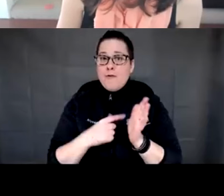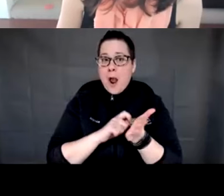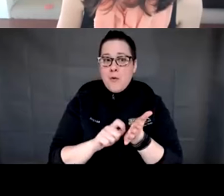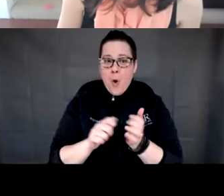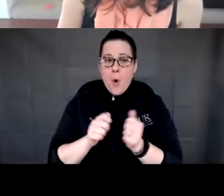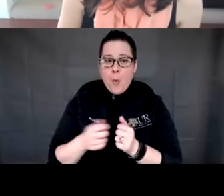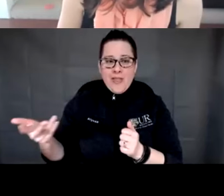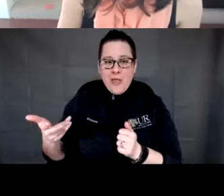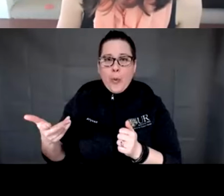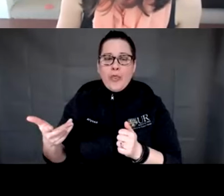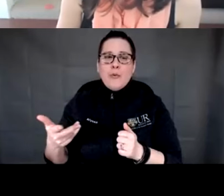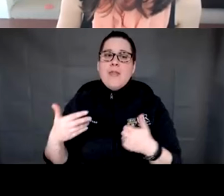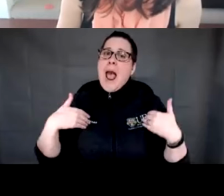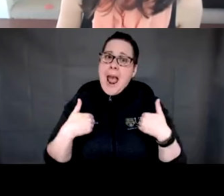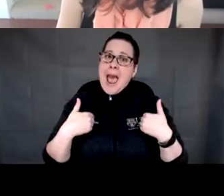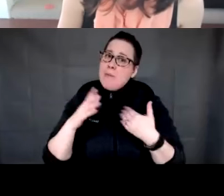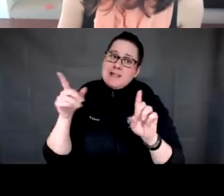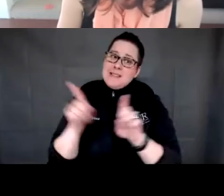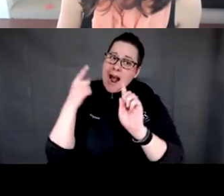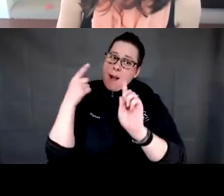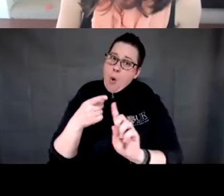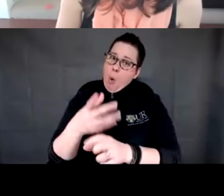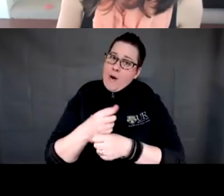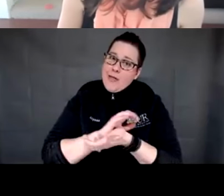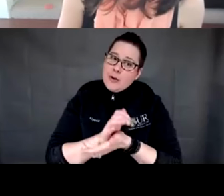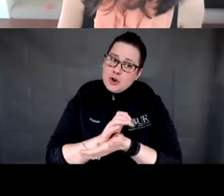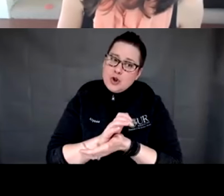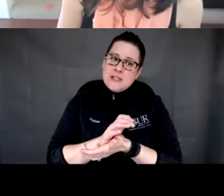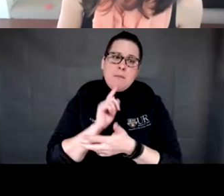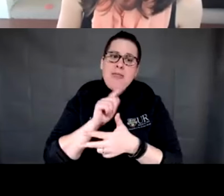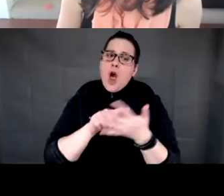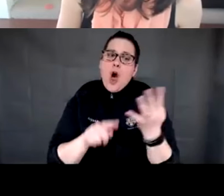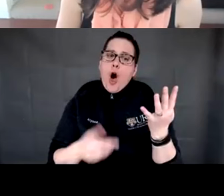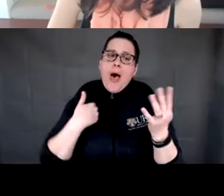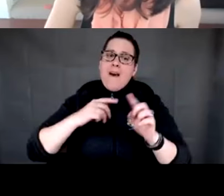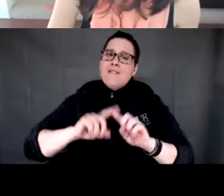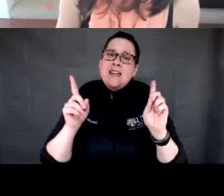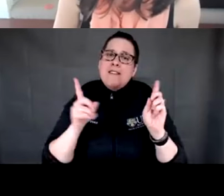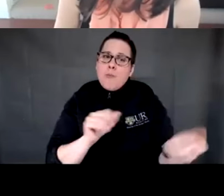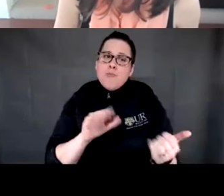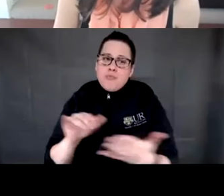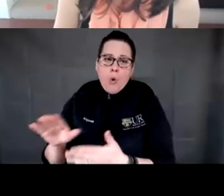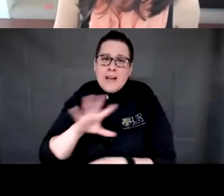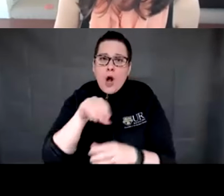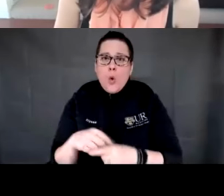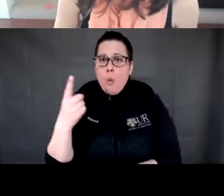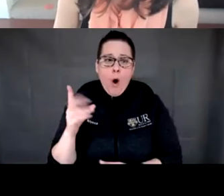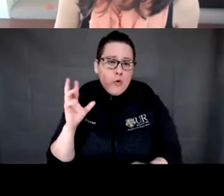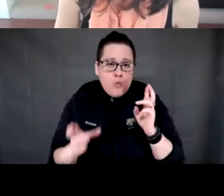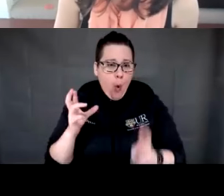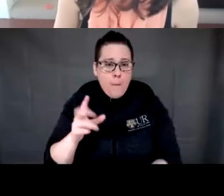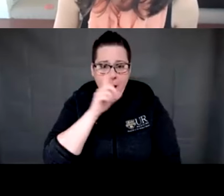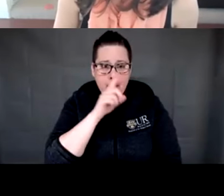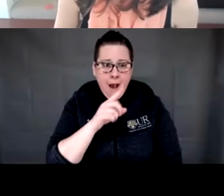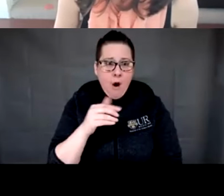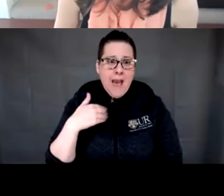folks below, these animals all have the same goal, which is to get the cheese, but they're going at it in very different ways, including an artificial organism that has a